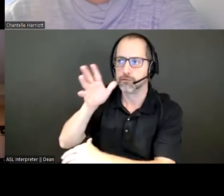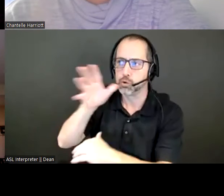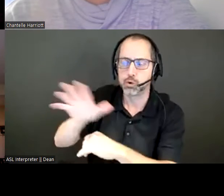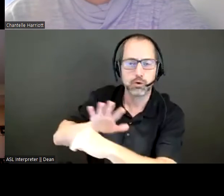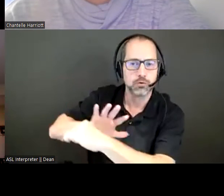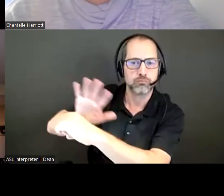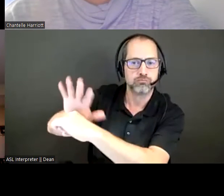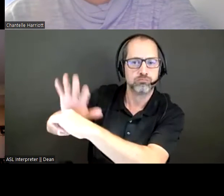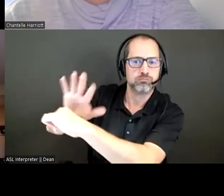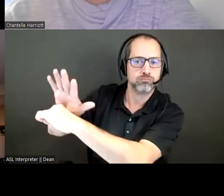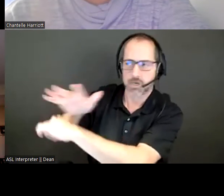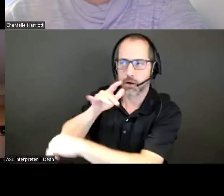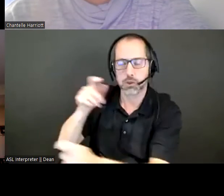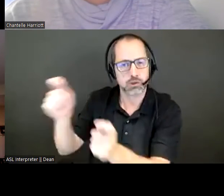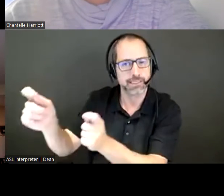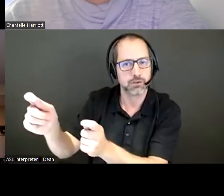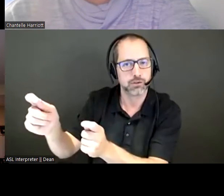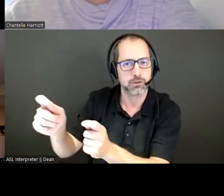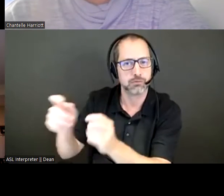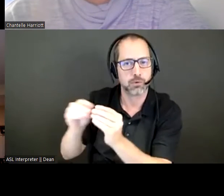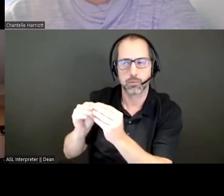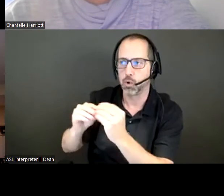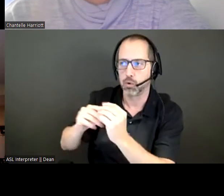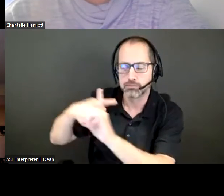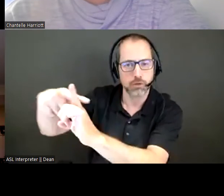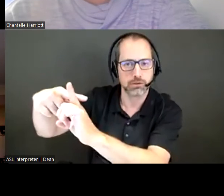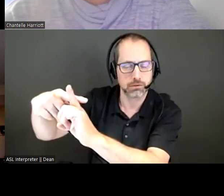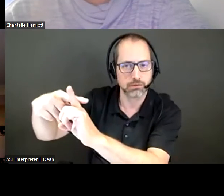advocacy, to be more positive, to